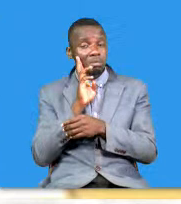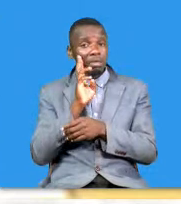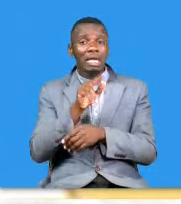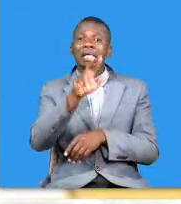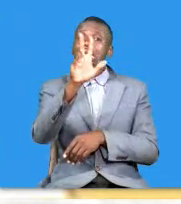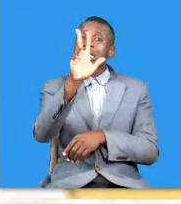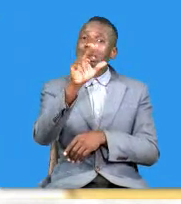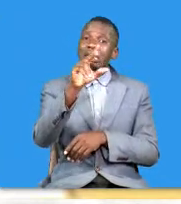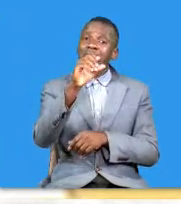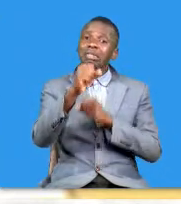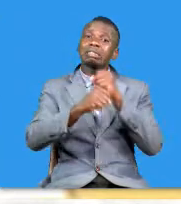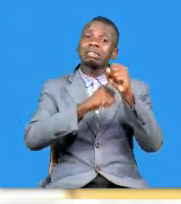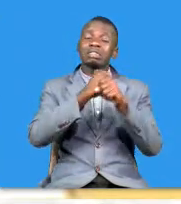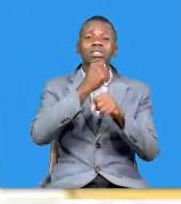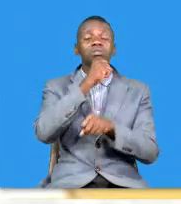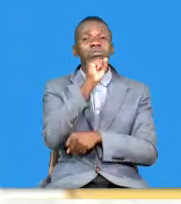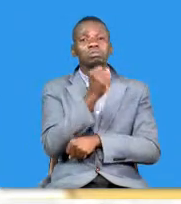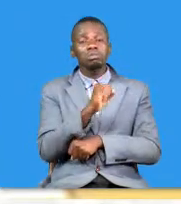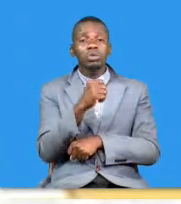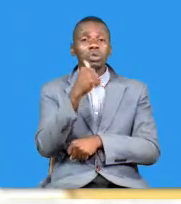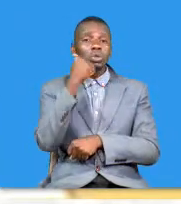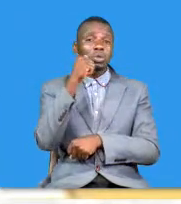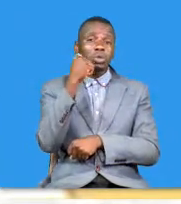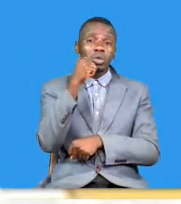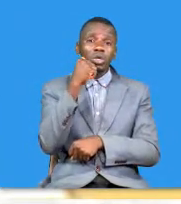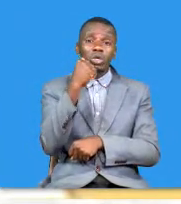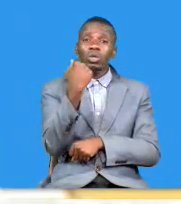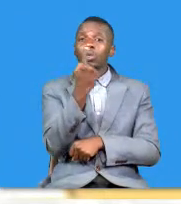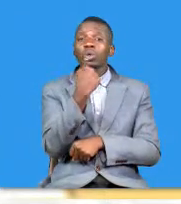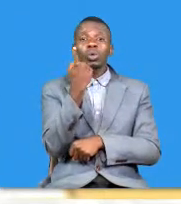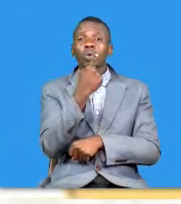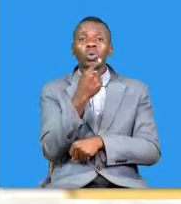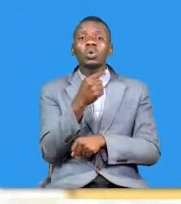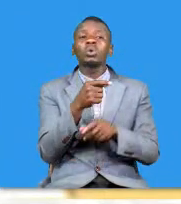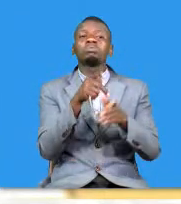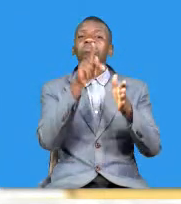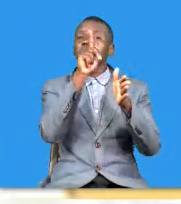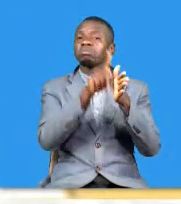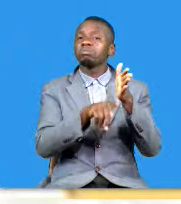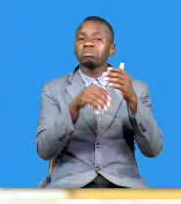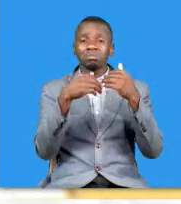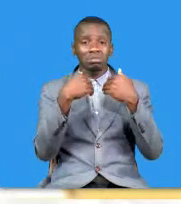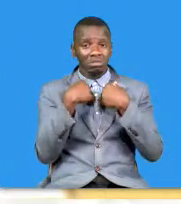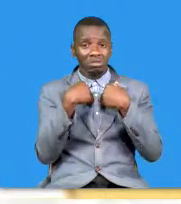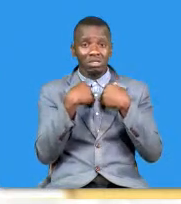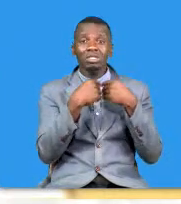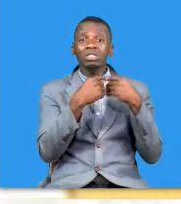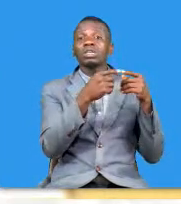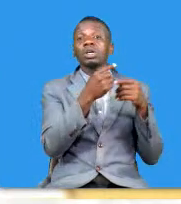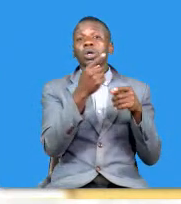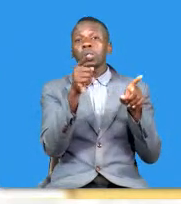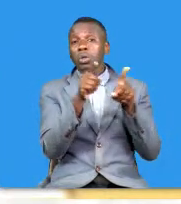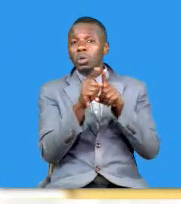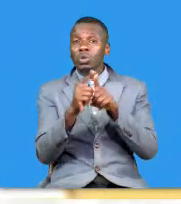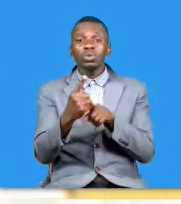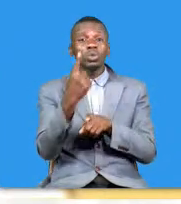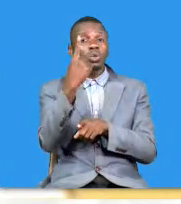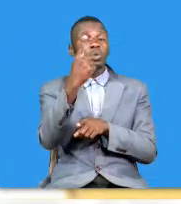girl who was reported to have killed a 1-year-old